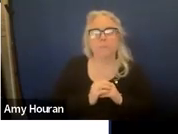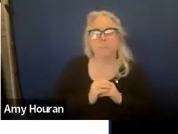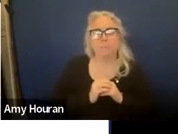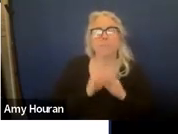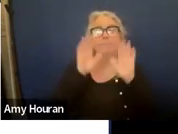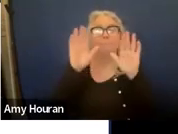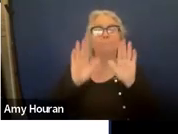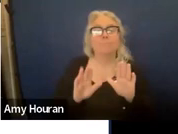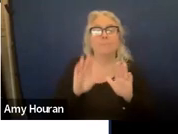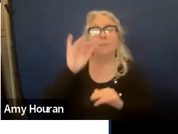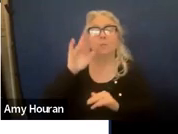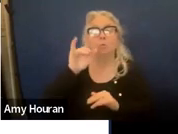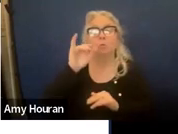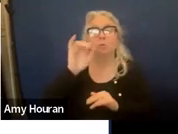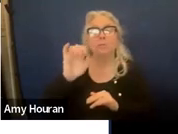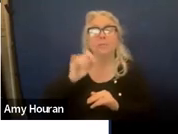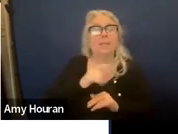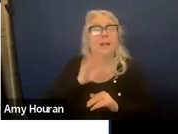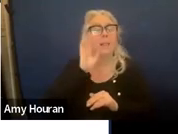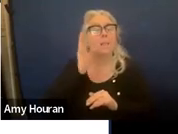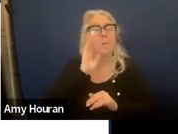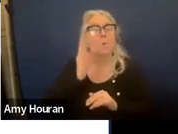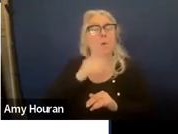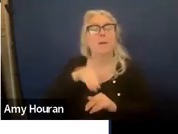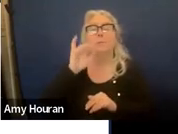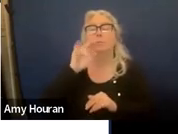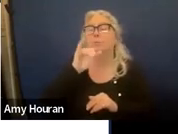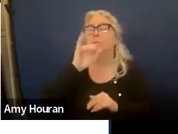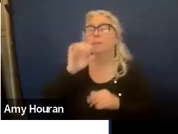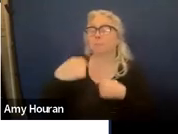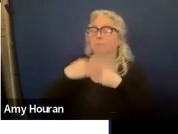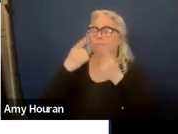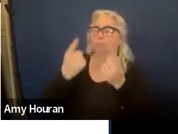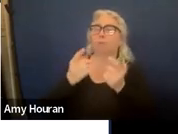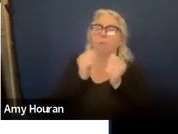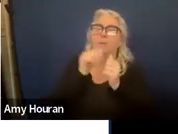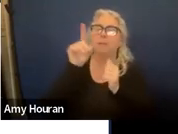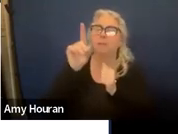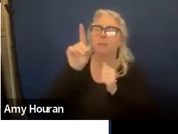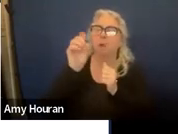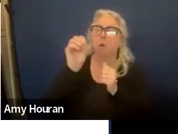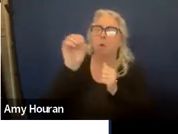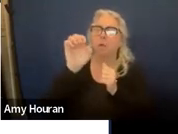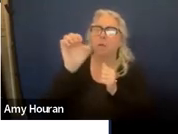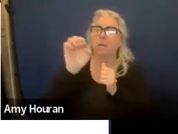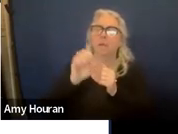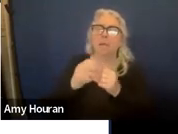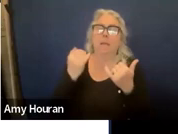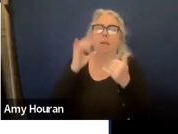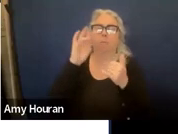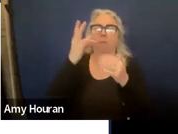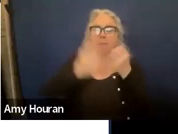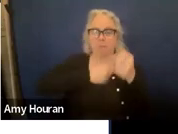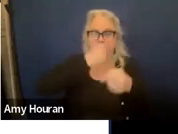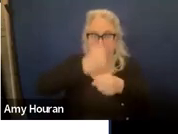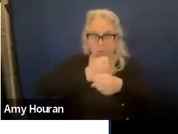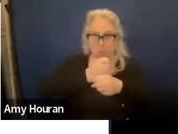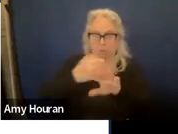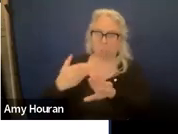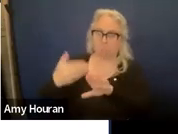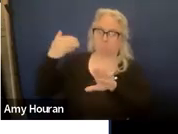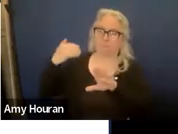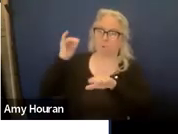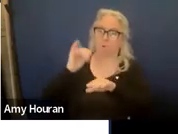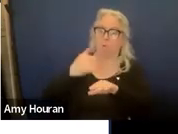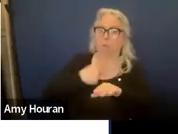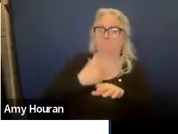Excellent. And Julie. Hi, I'm Julie Pelletier. I have been with the DOE. This is my seventh year. And prior to that,